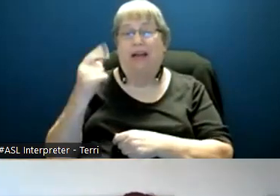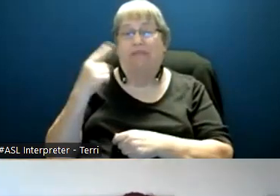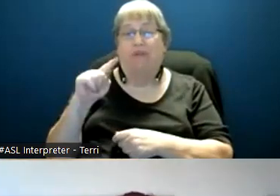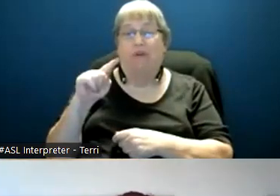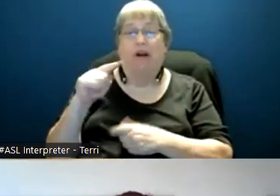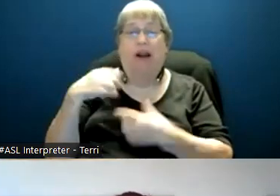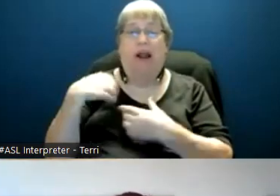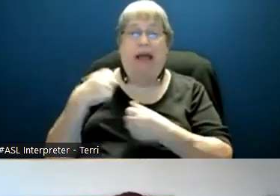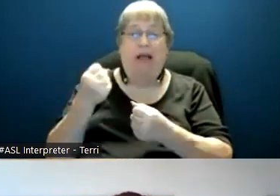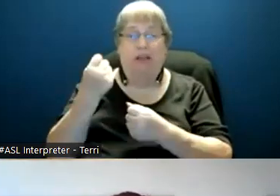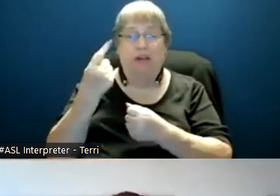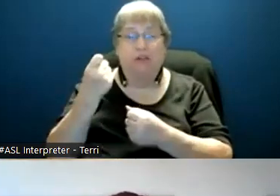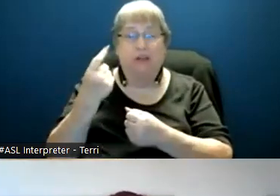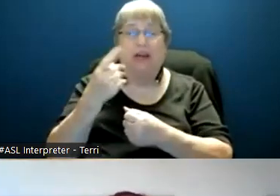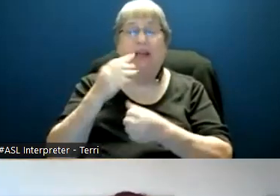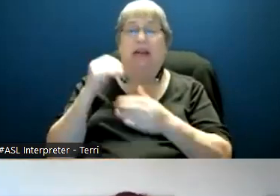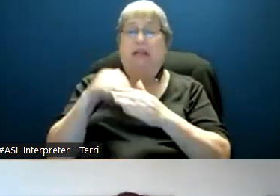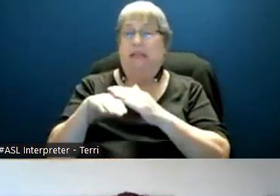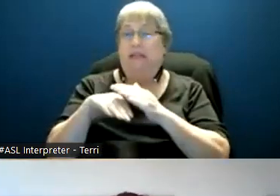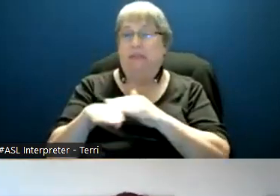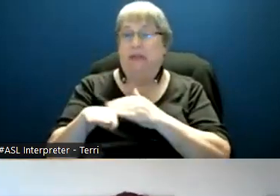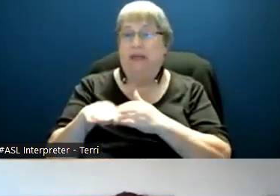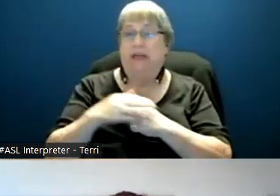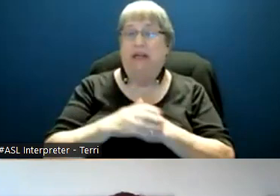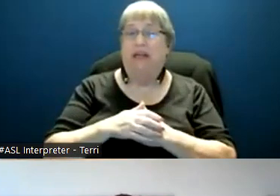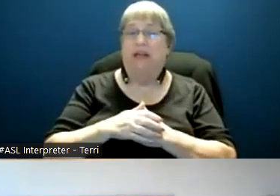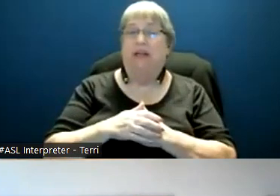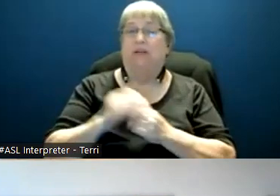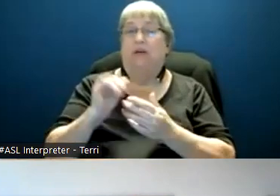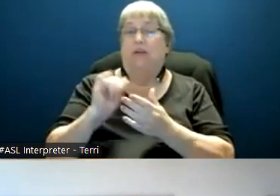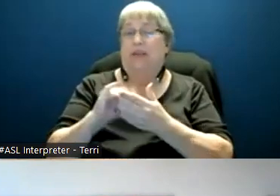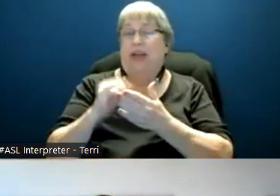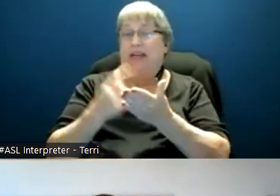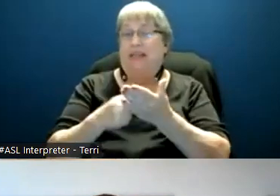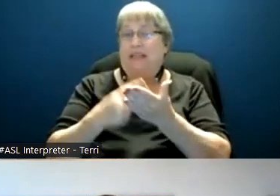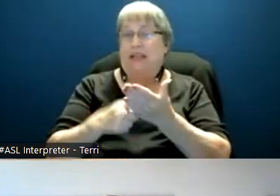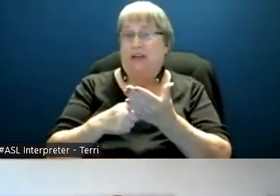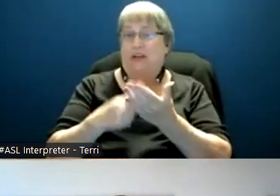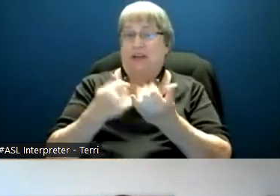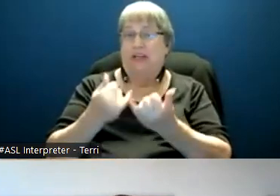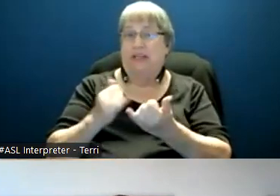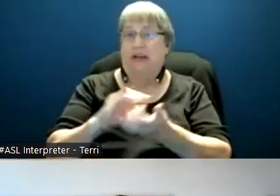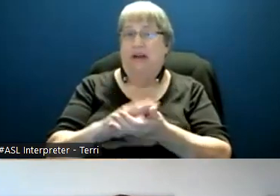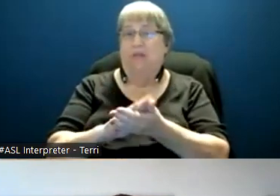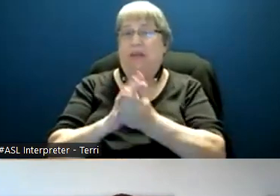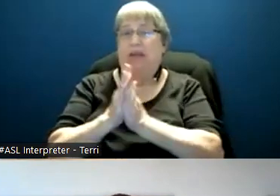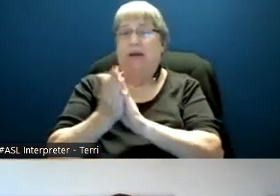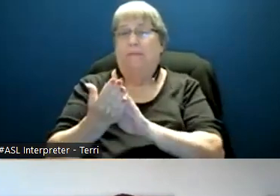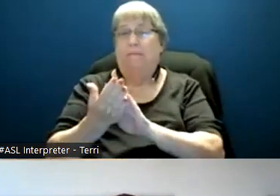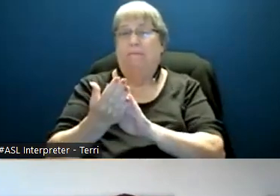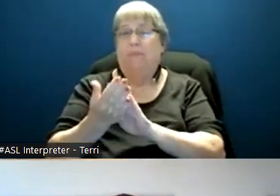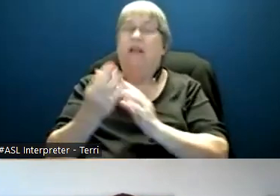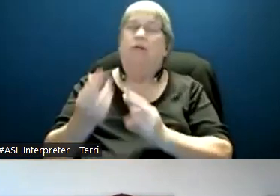accessibility for all of our members. And so that conversation kind of spun into a recommendation just of how